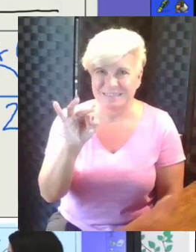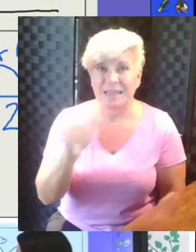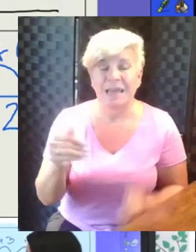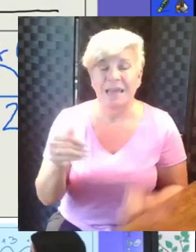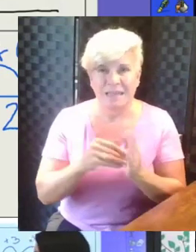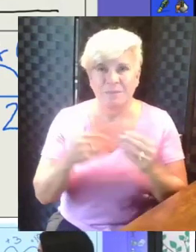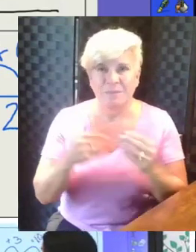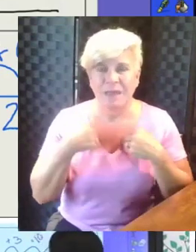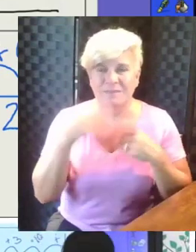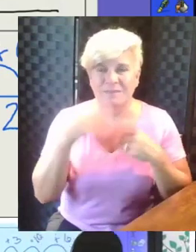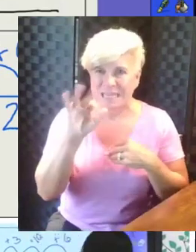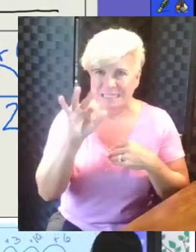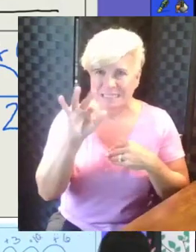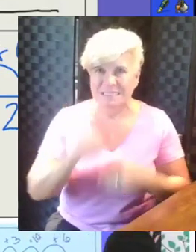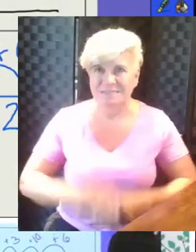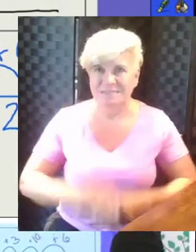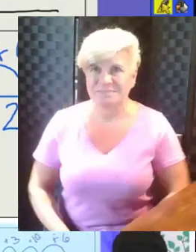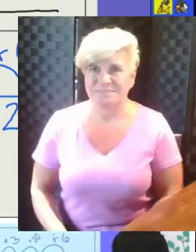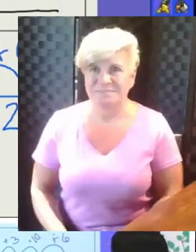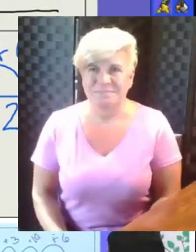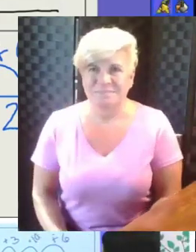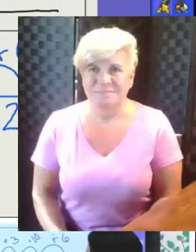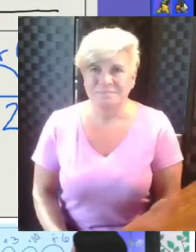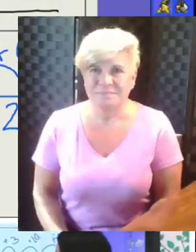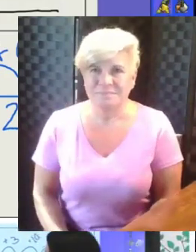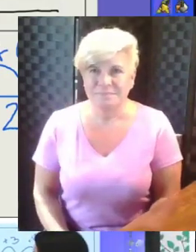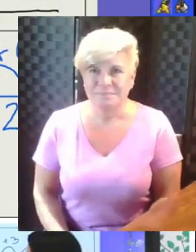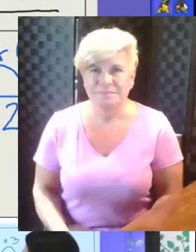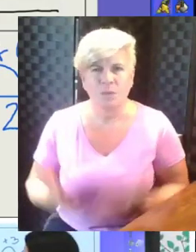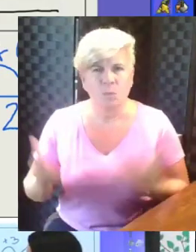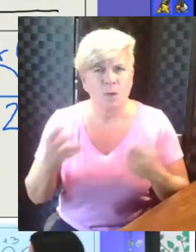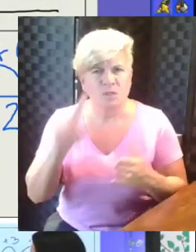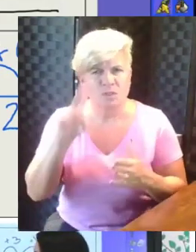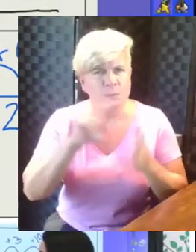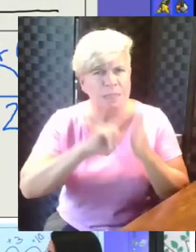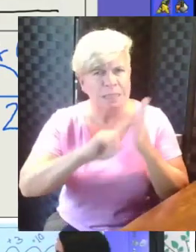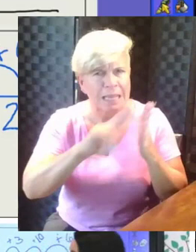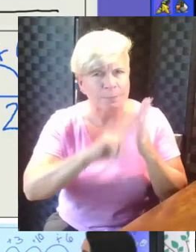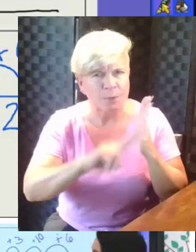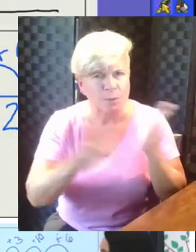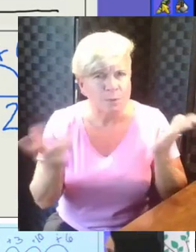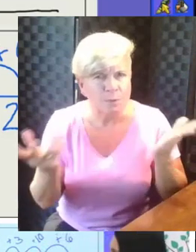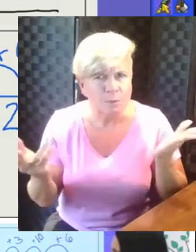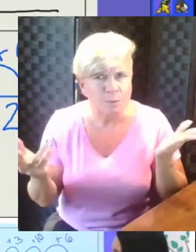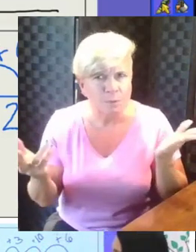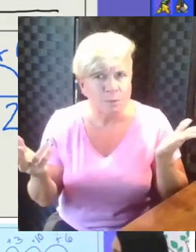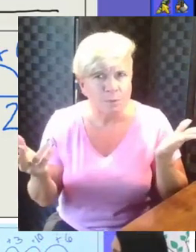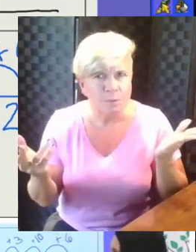again, we have 19. Now, what should we label our 19 as?